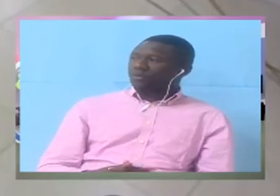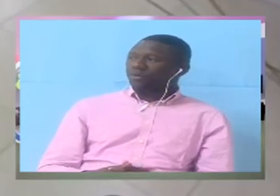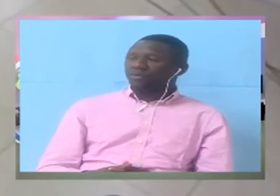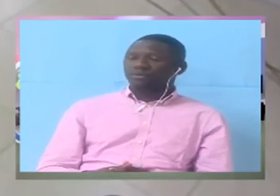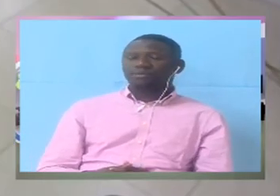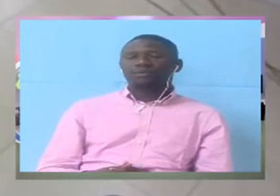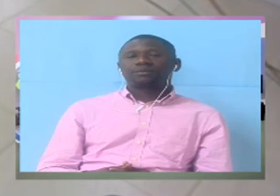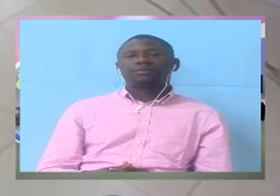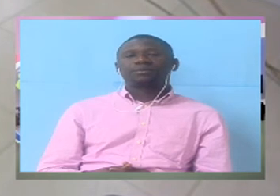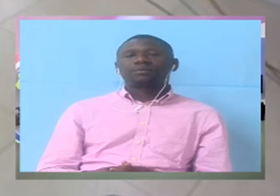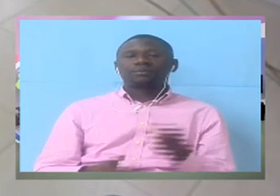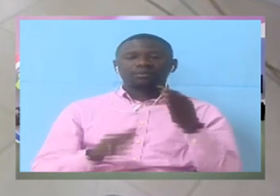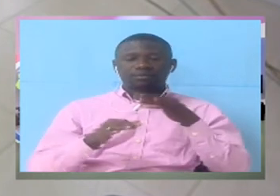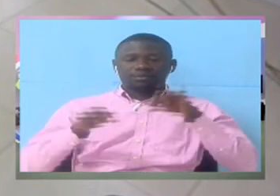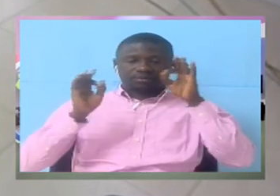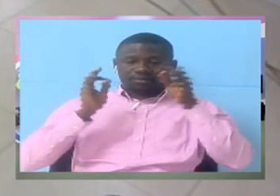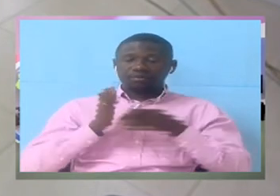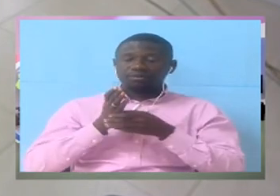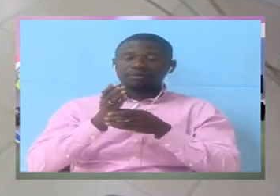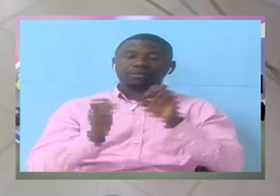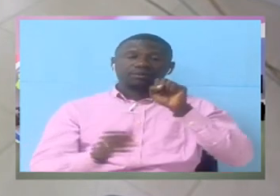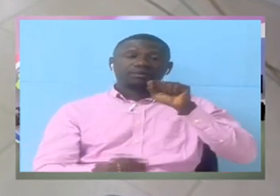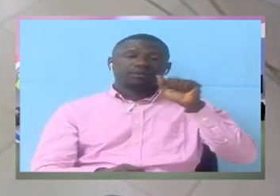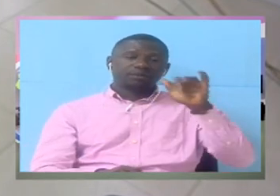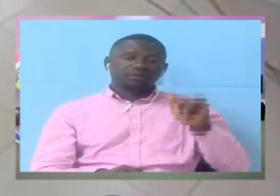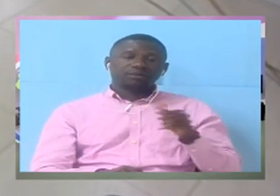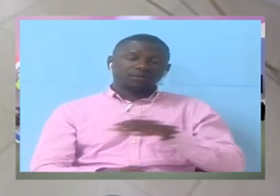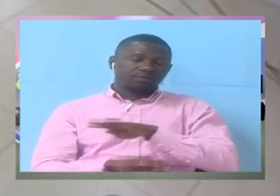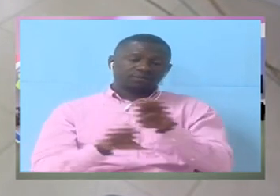Imam C, you have the floor, please. Imam C, hold up.